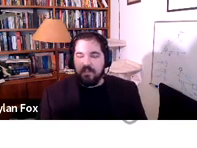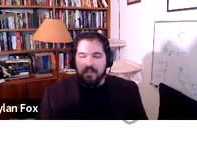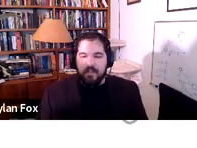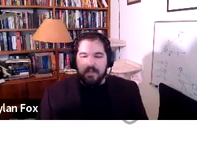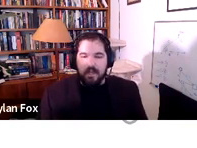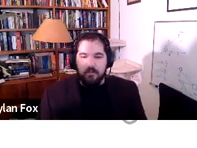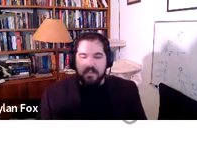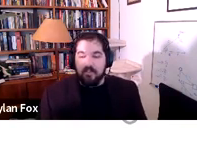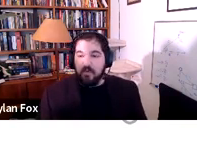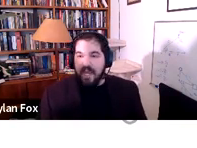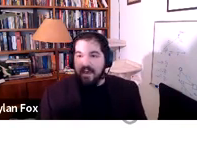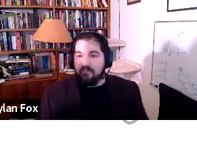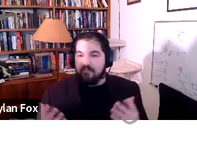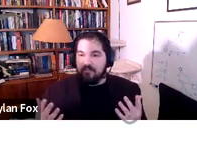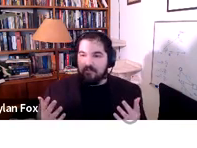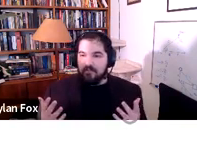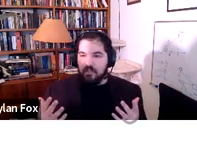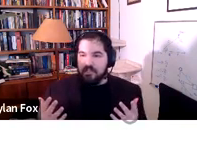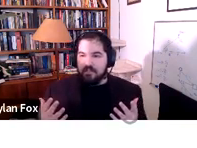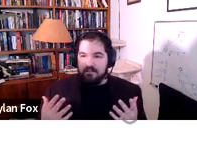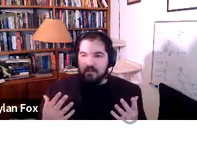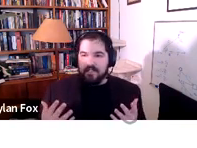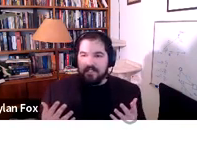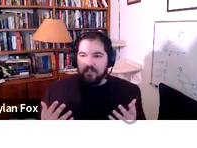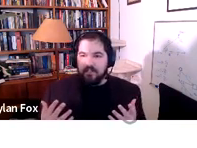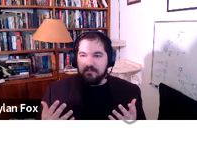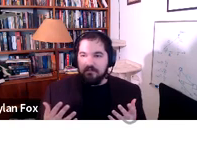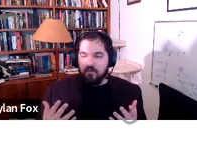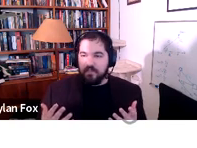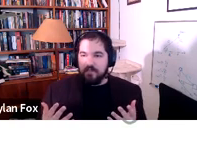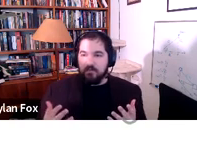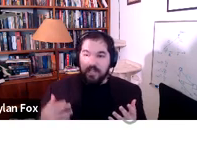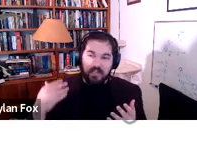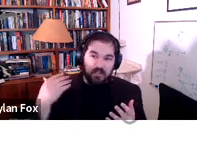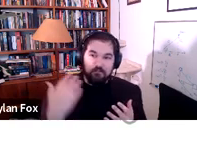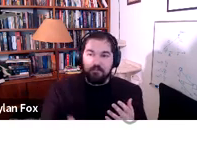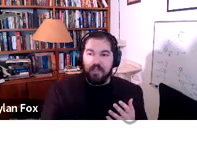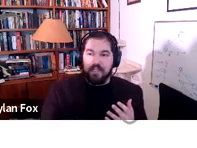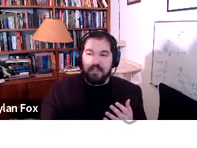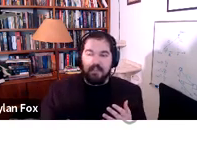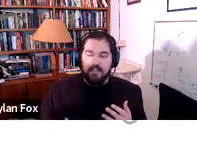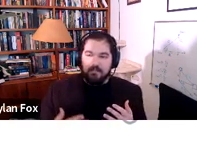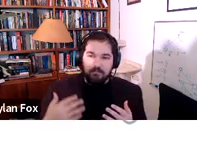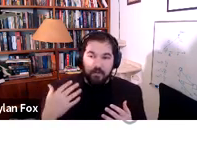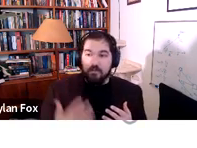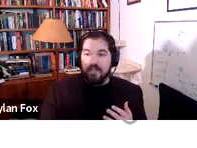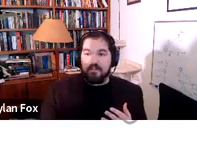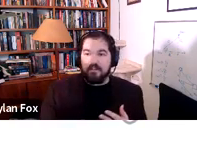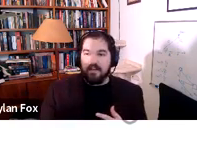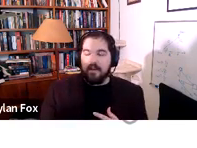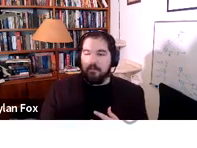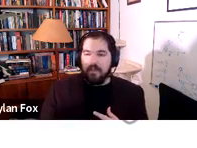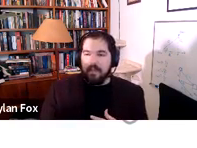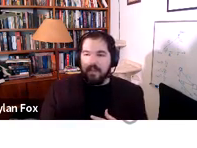xray.org/GitHub H. If you have good, you know, accessibility tools that people can just plug in, put them